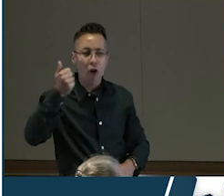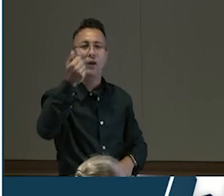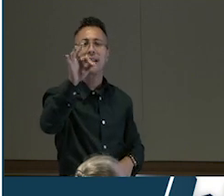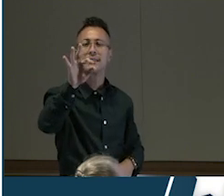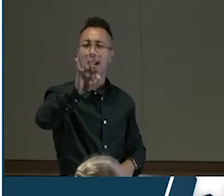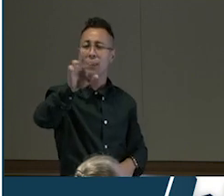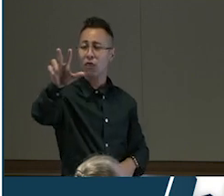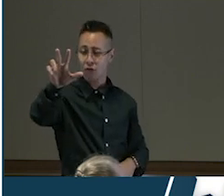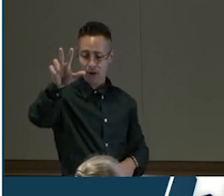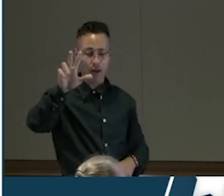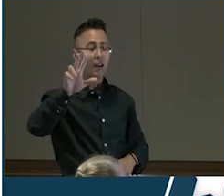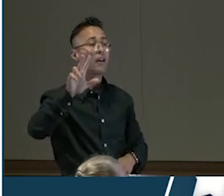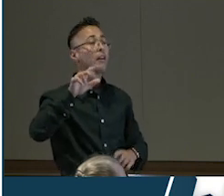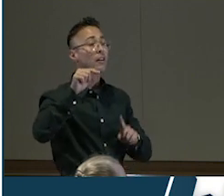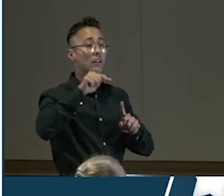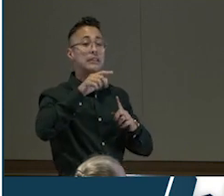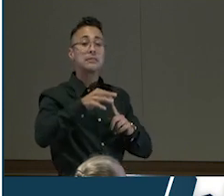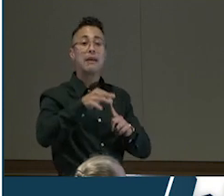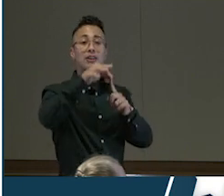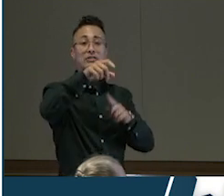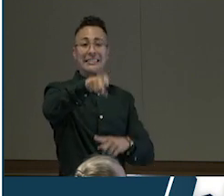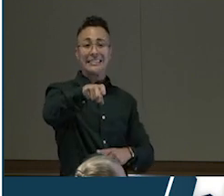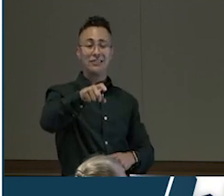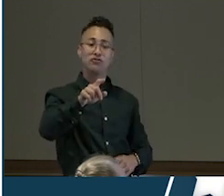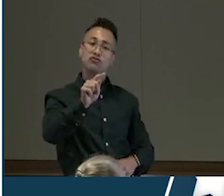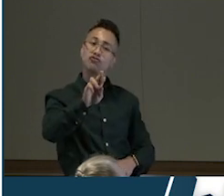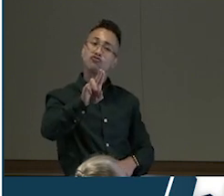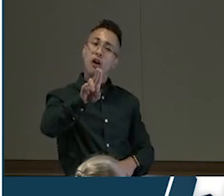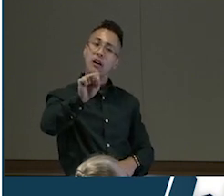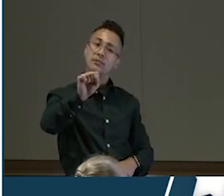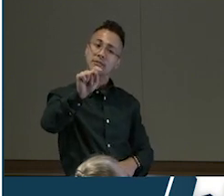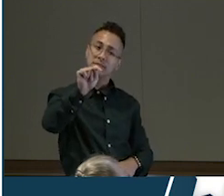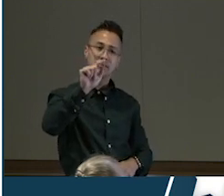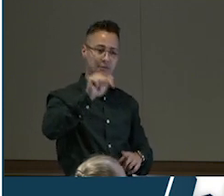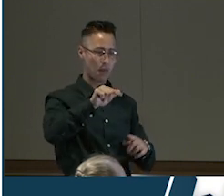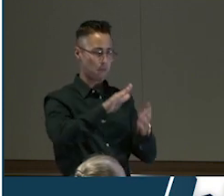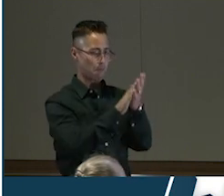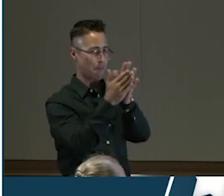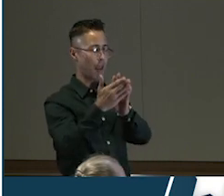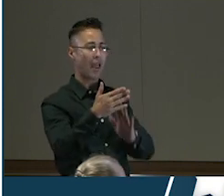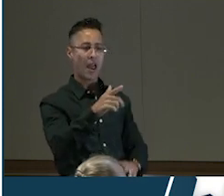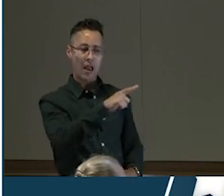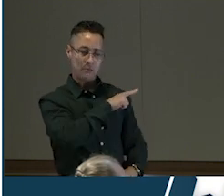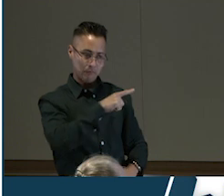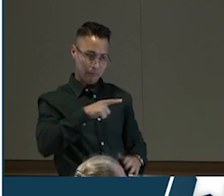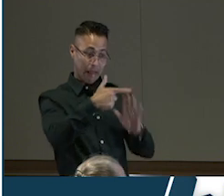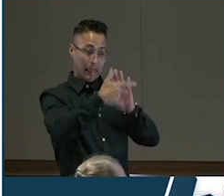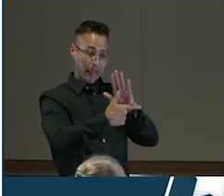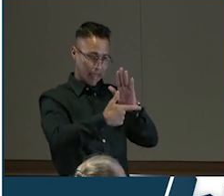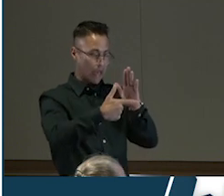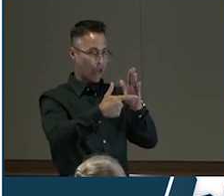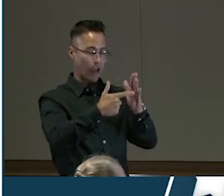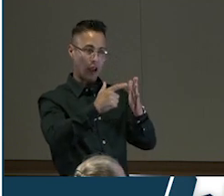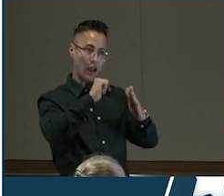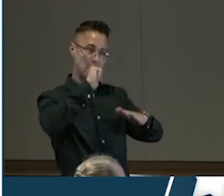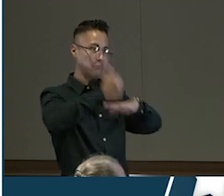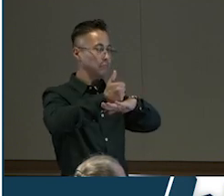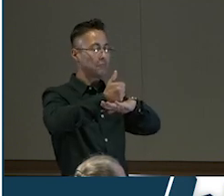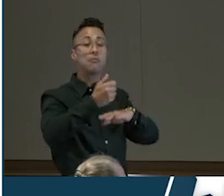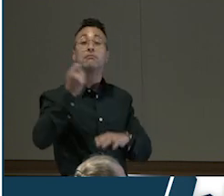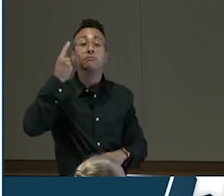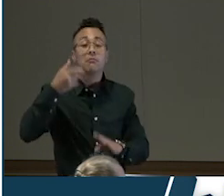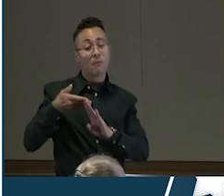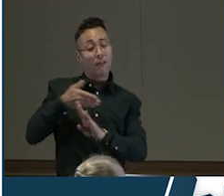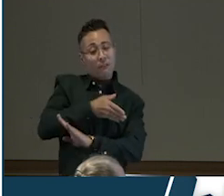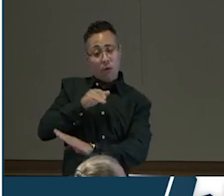1993 when special needs trusts became a legal instrument in the law. Before that, the only way you could do planning